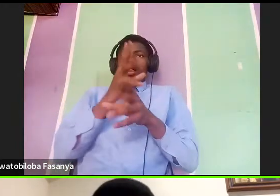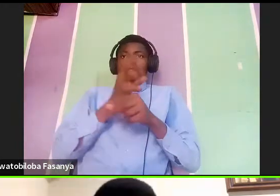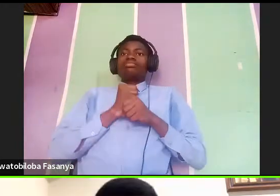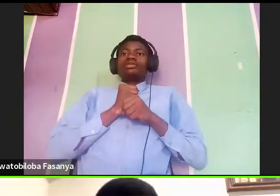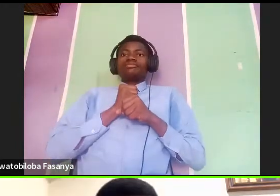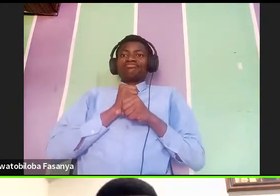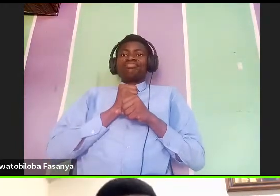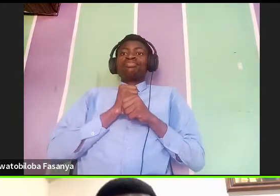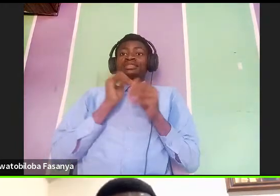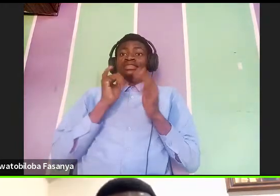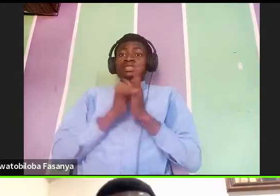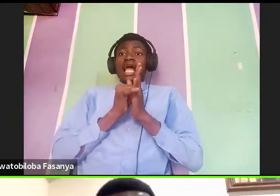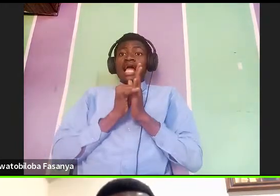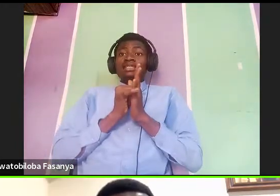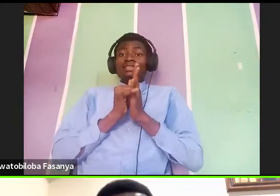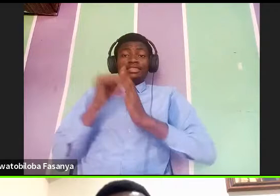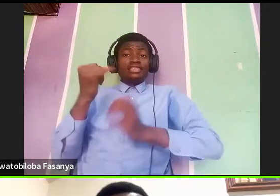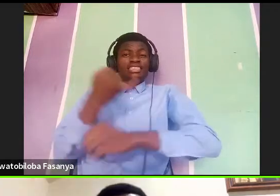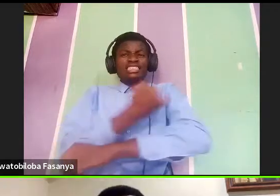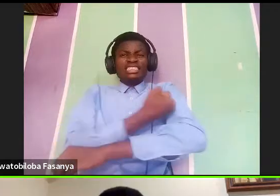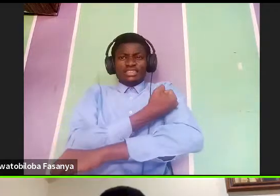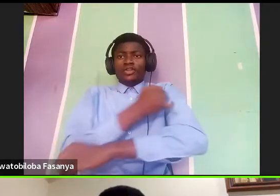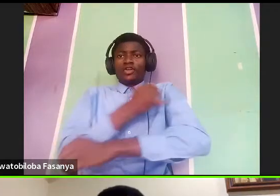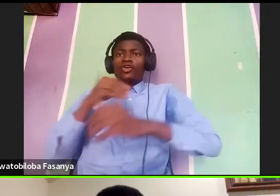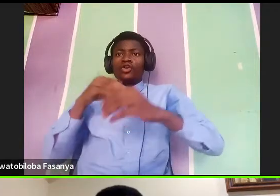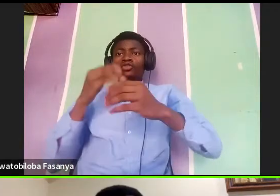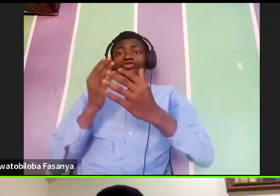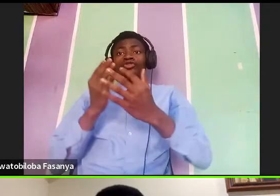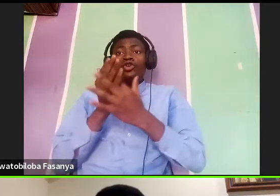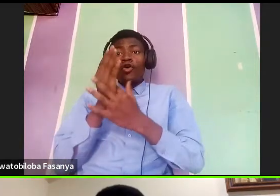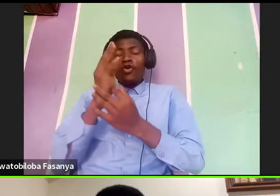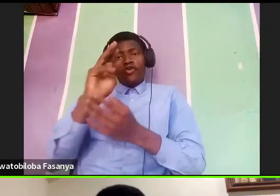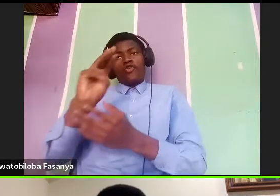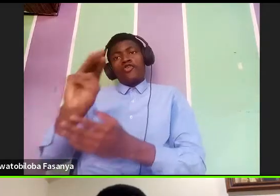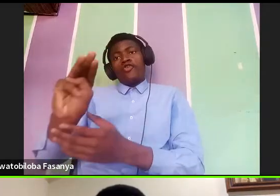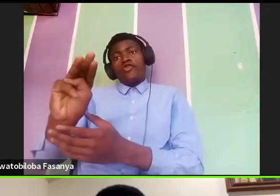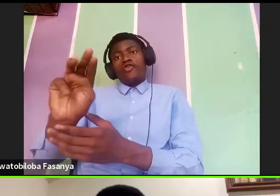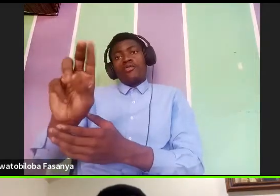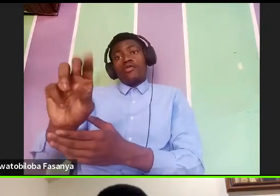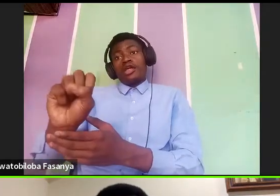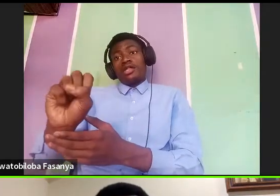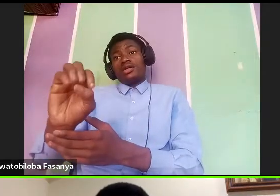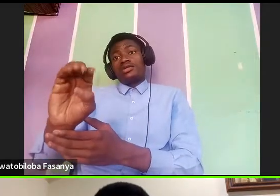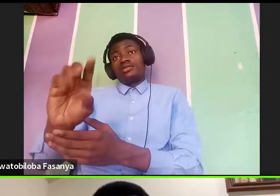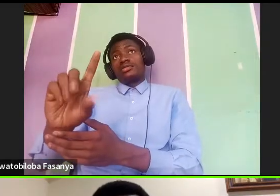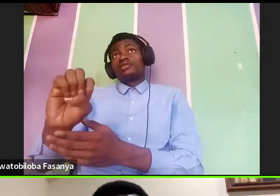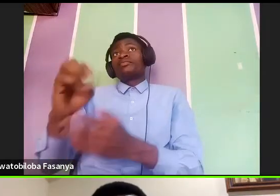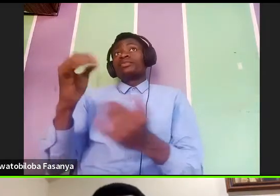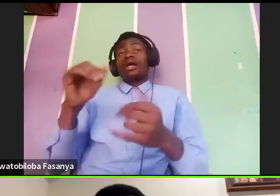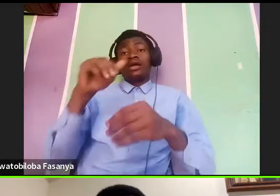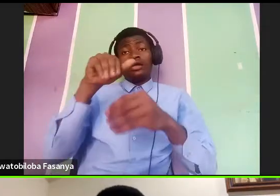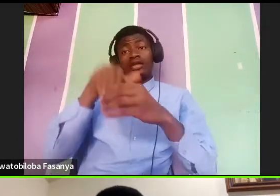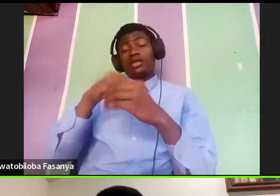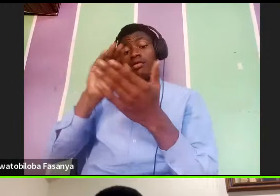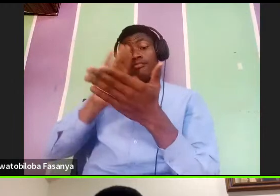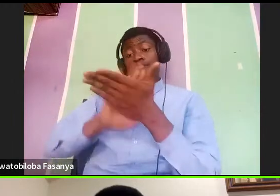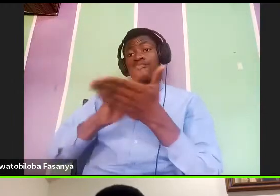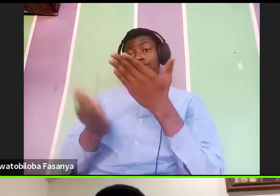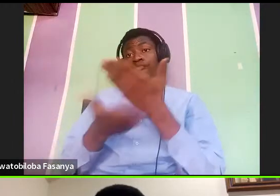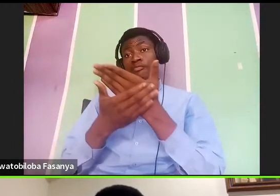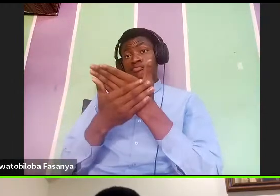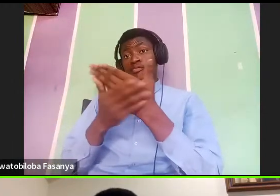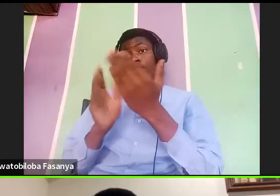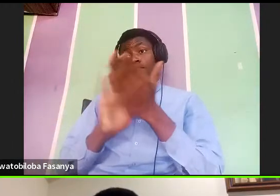muscles. The problem with the buttock area is the right place to give it is if